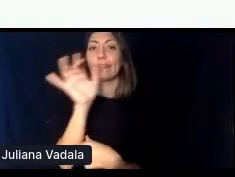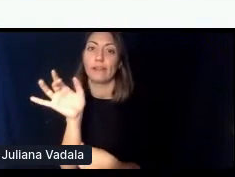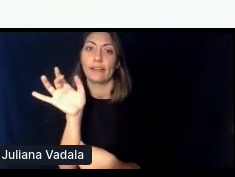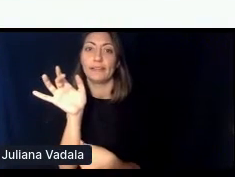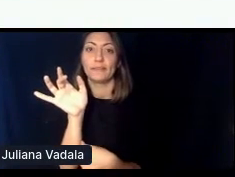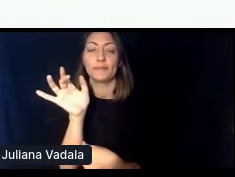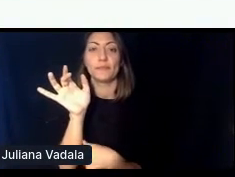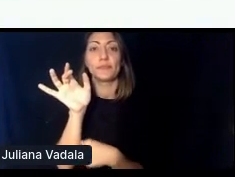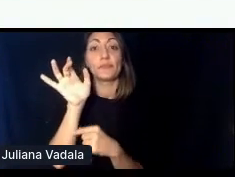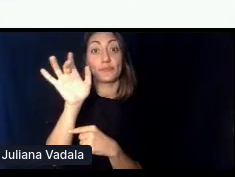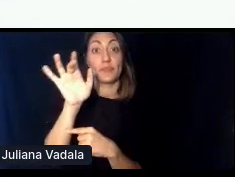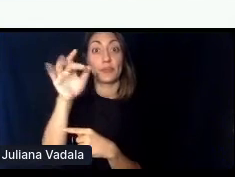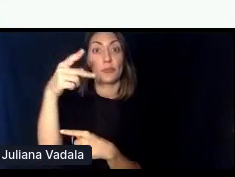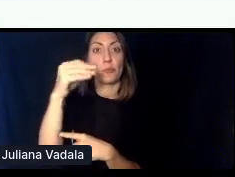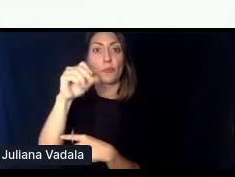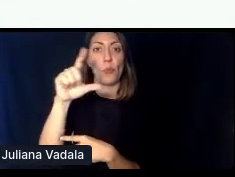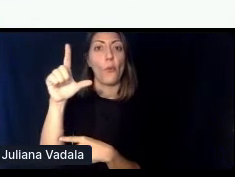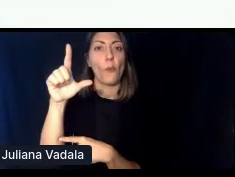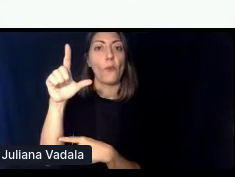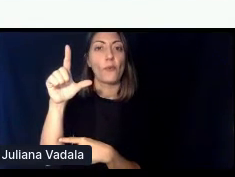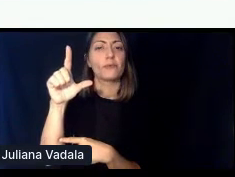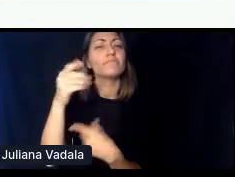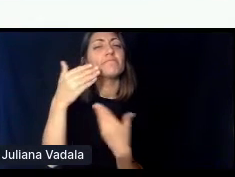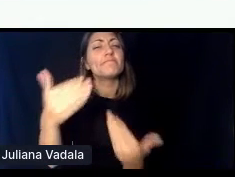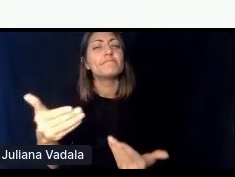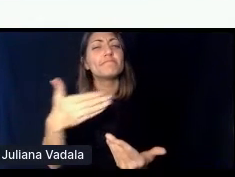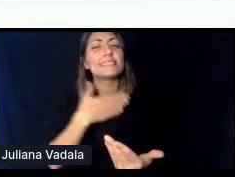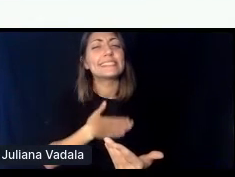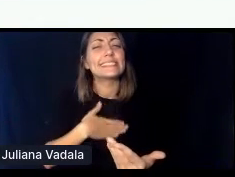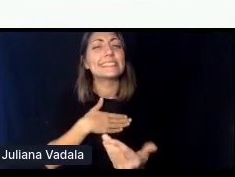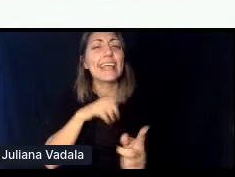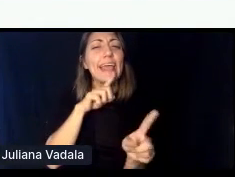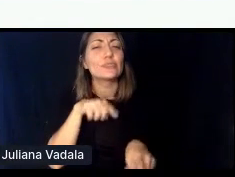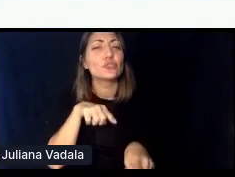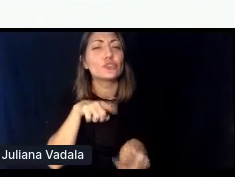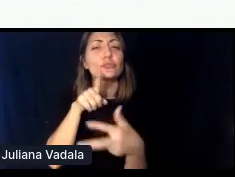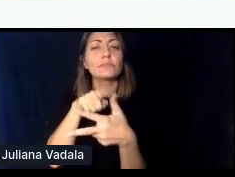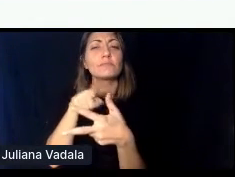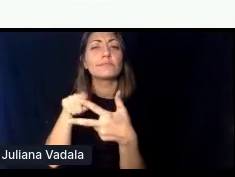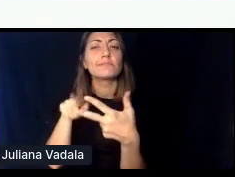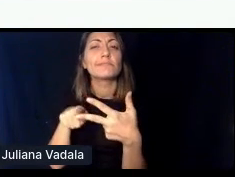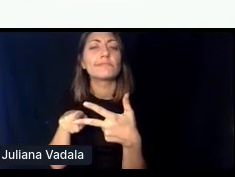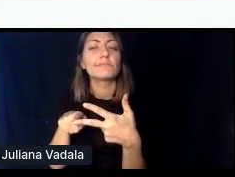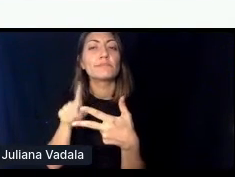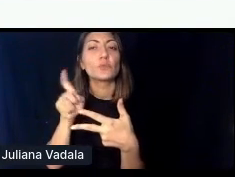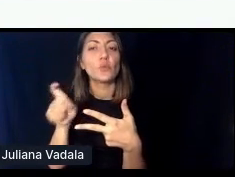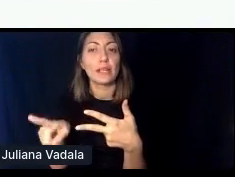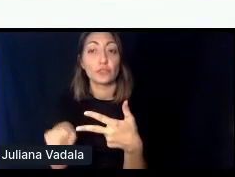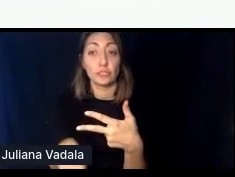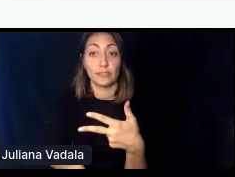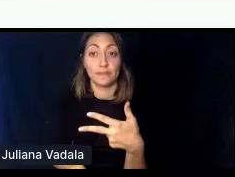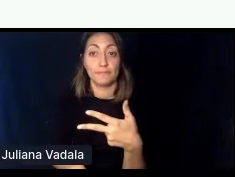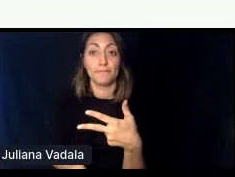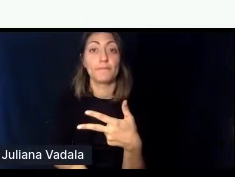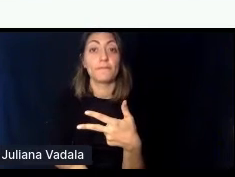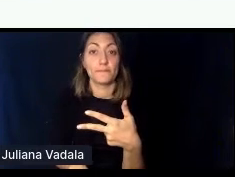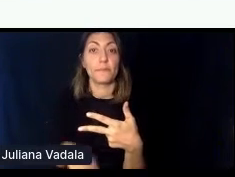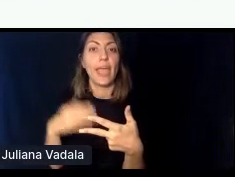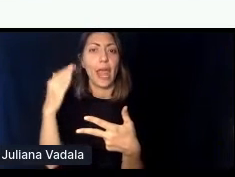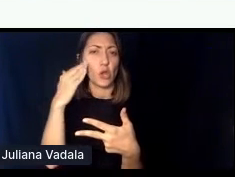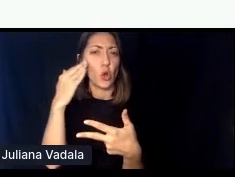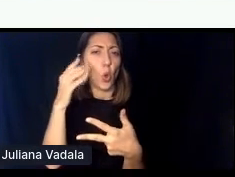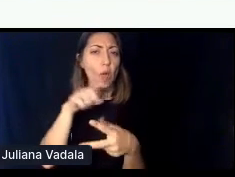But go ahead, please, and answer those polls as honestly as you can, and also know that these are